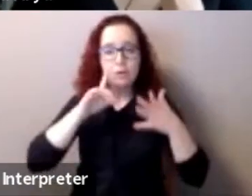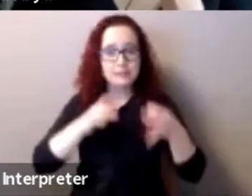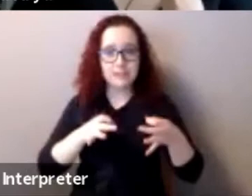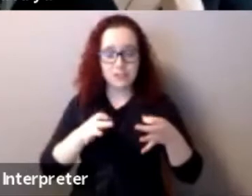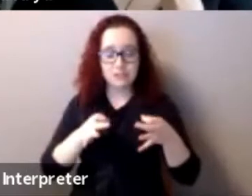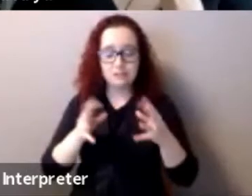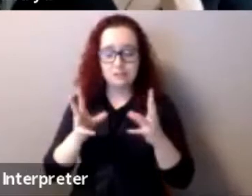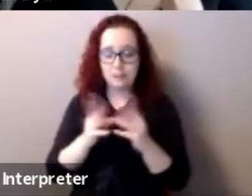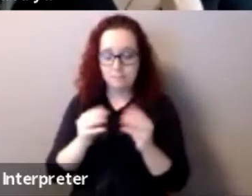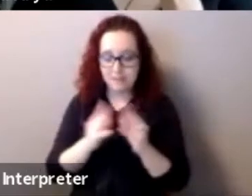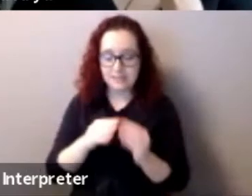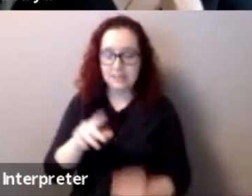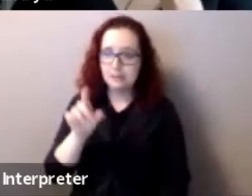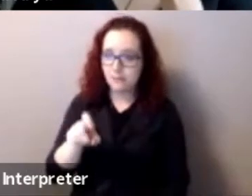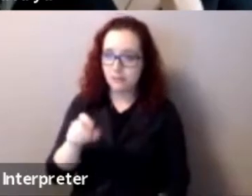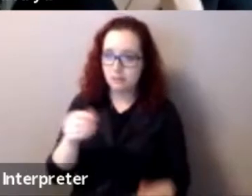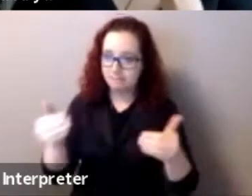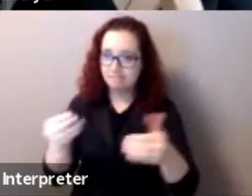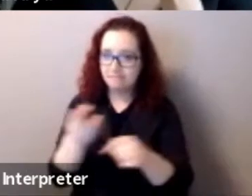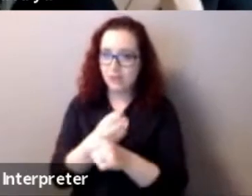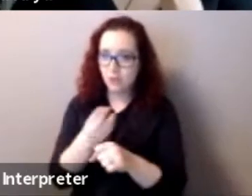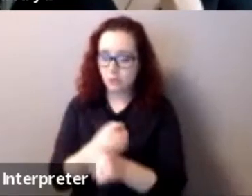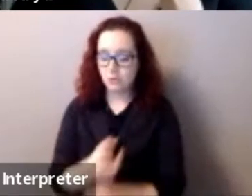use, you got to use it.